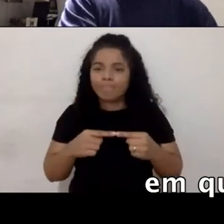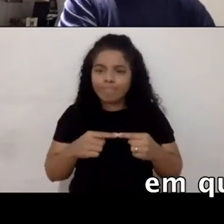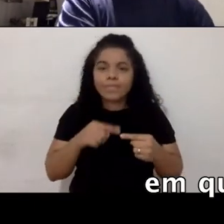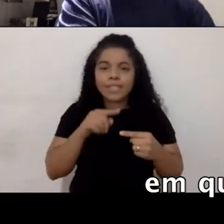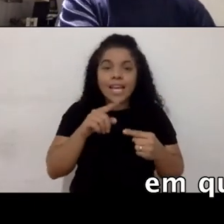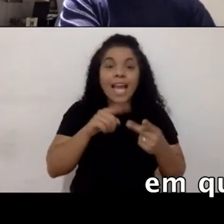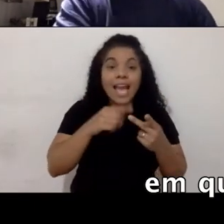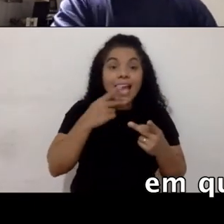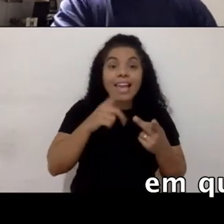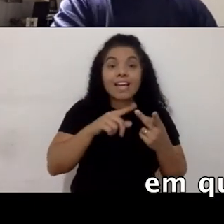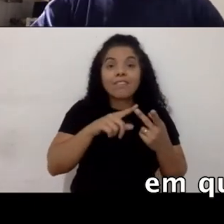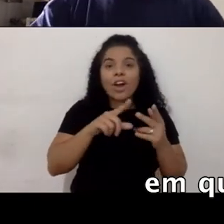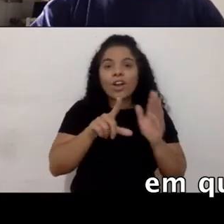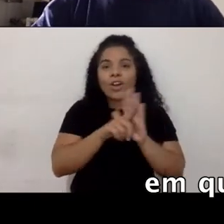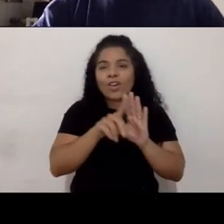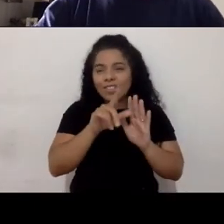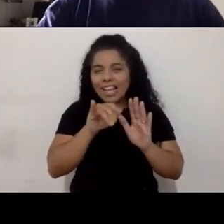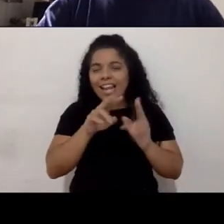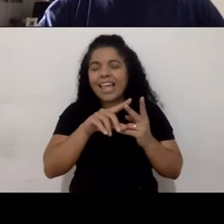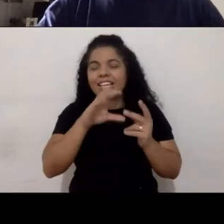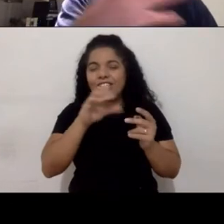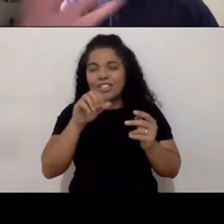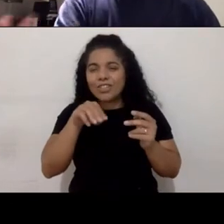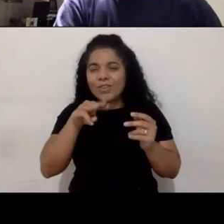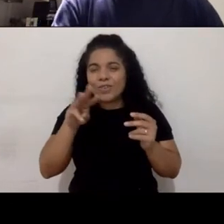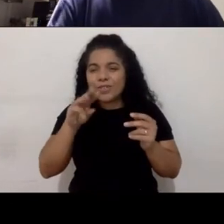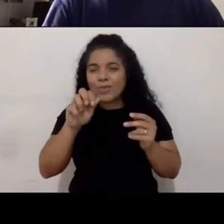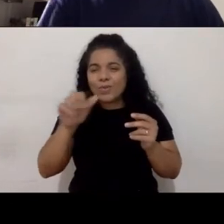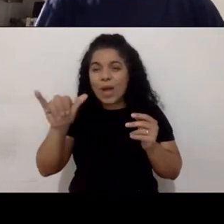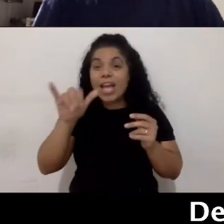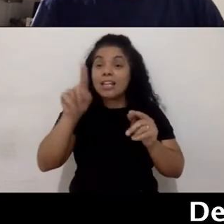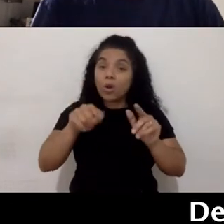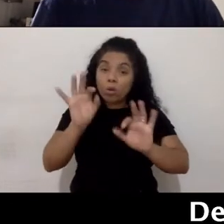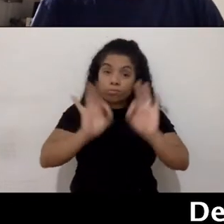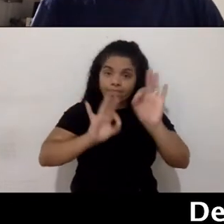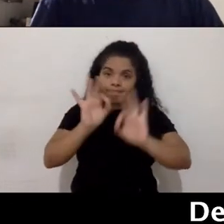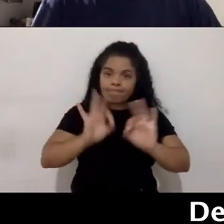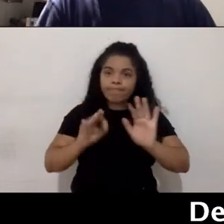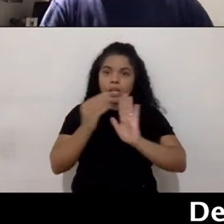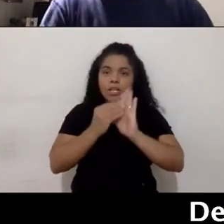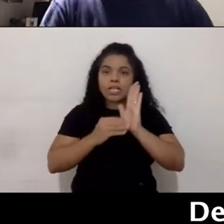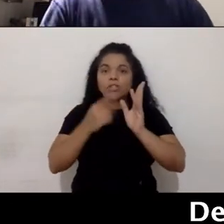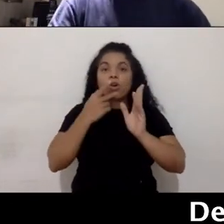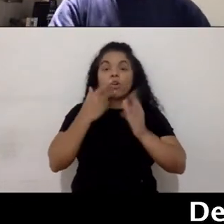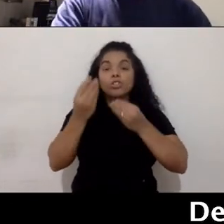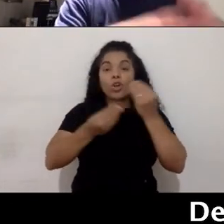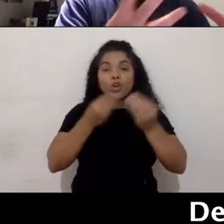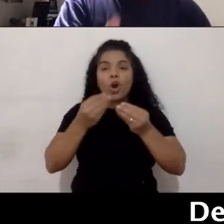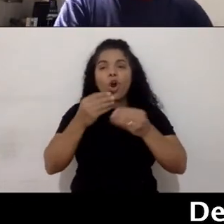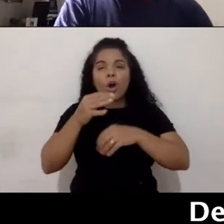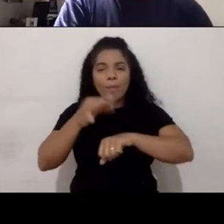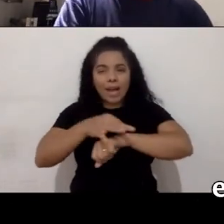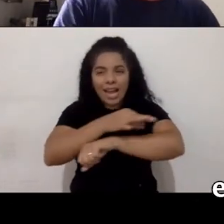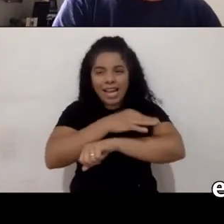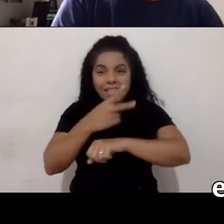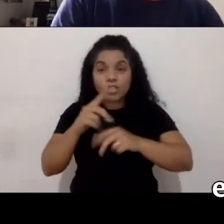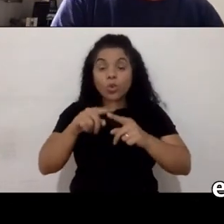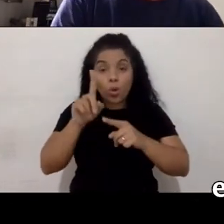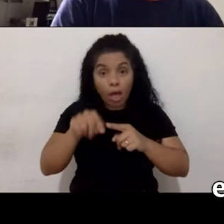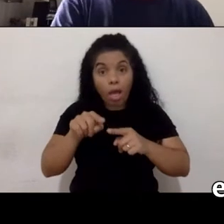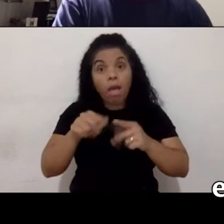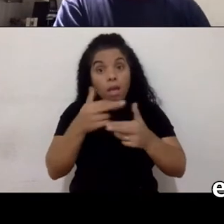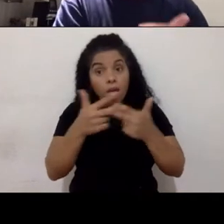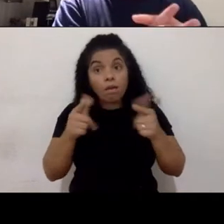end up driving your architecture. And so this is one of those things we decided these things around availability and traffic